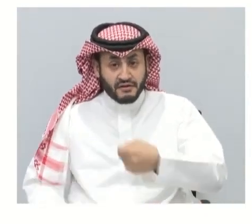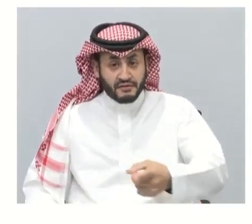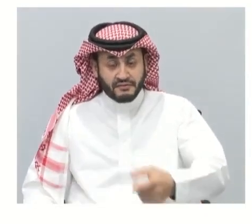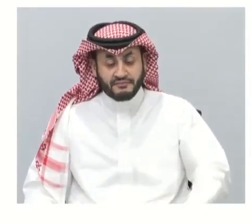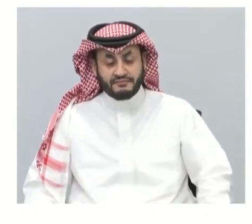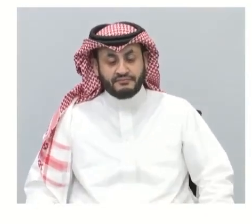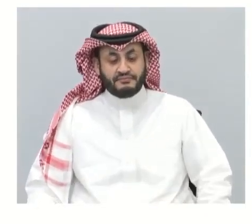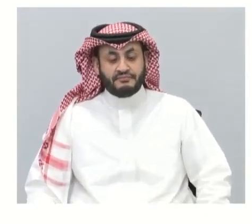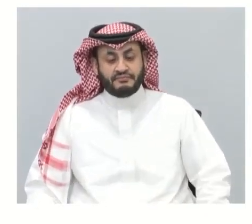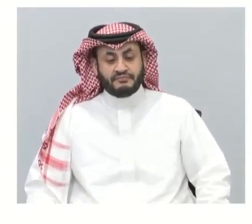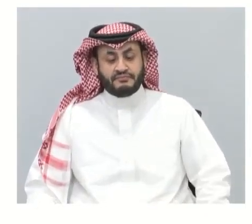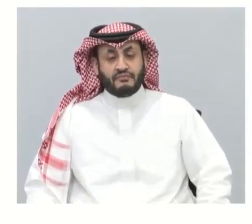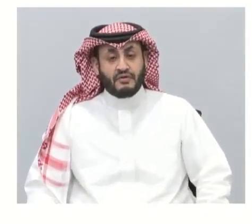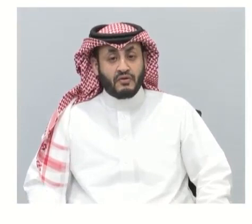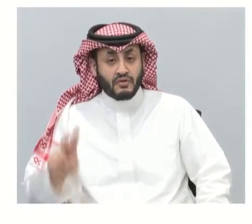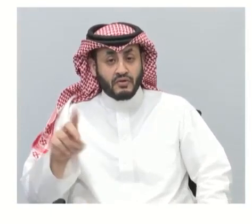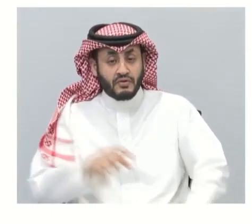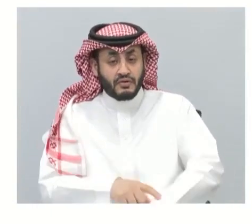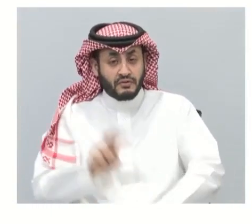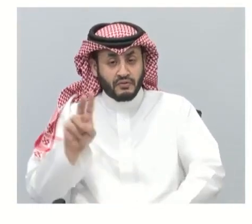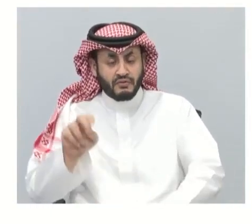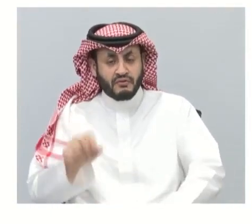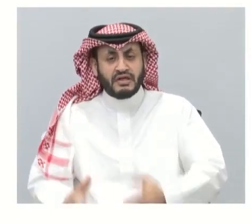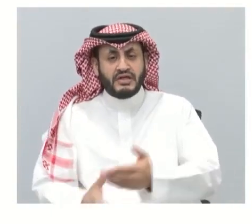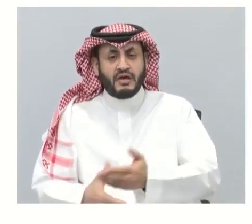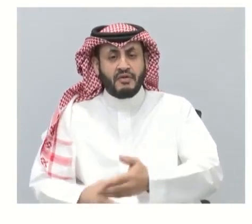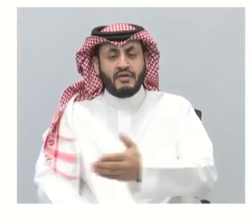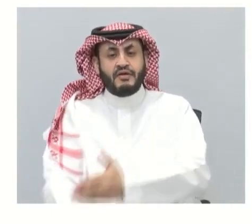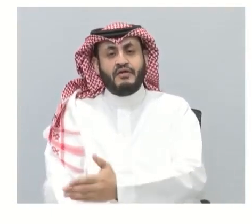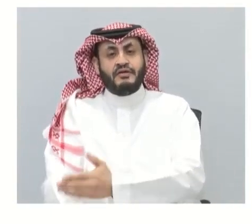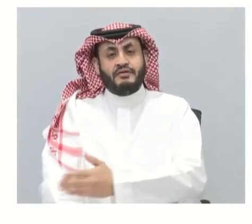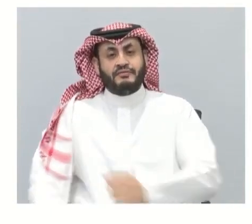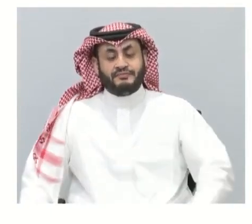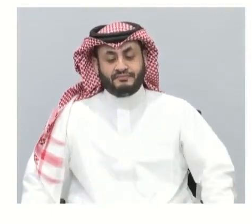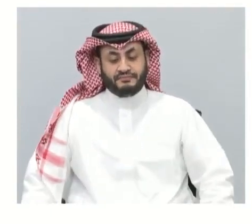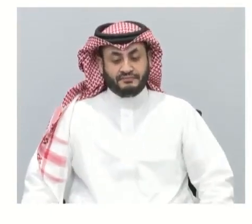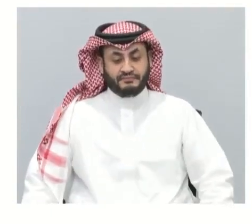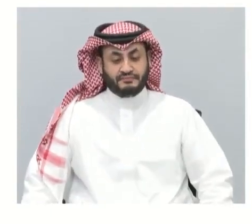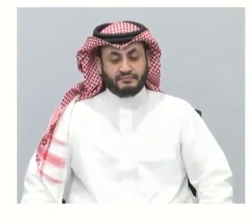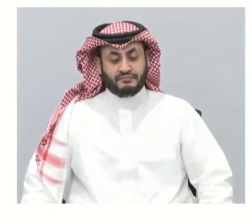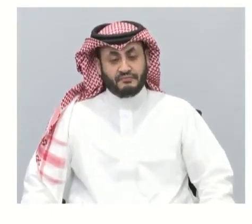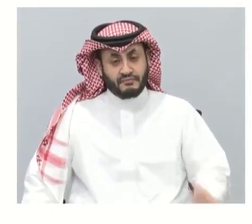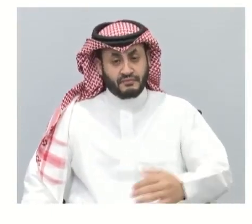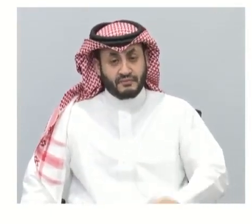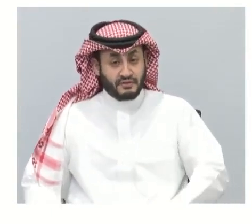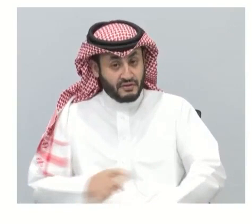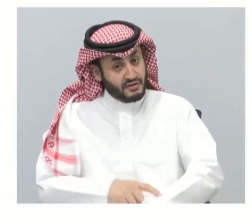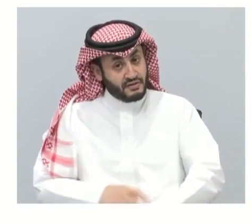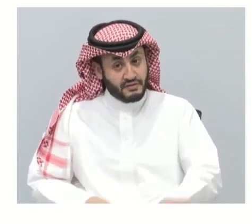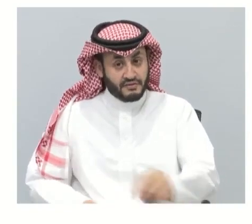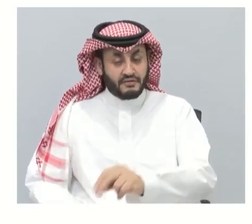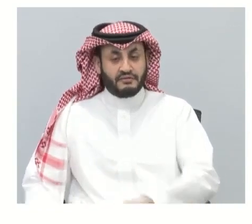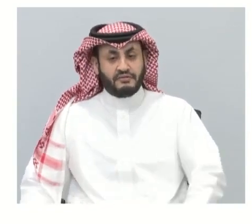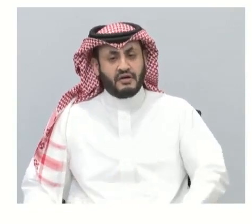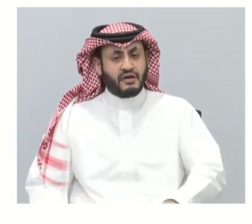answer, he has been running for 2 hours. That's why he's tired. Sleeping? Has he